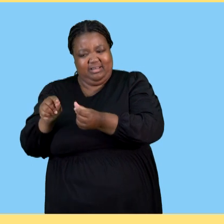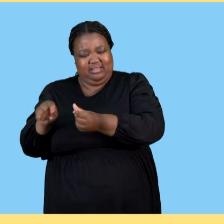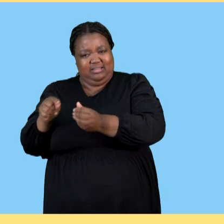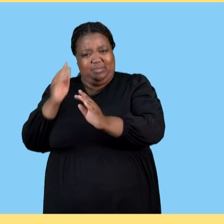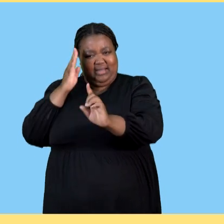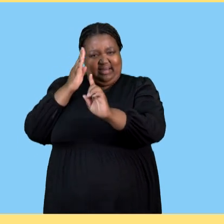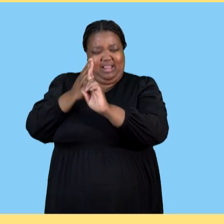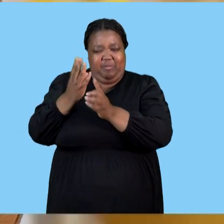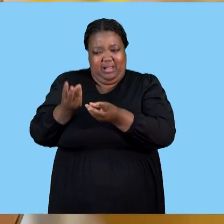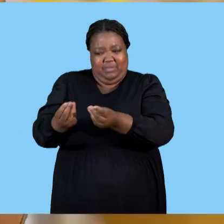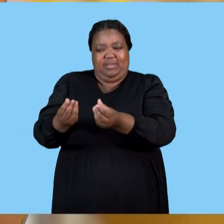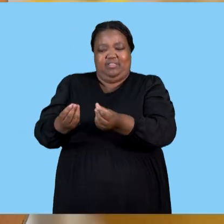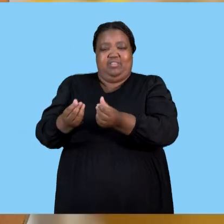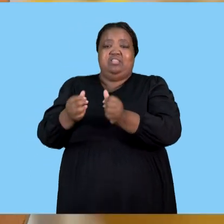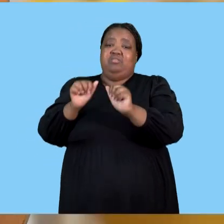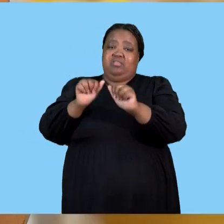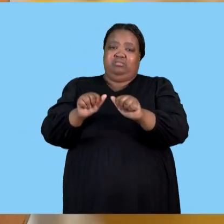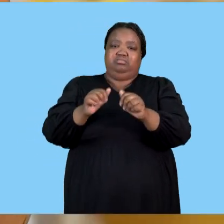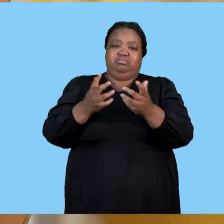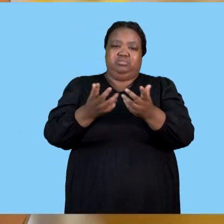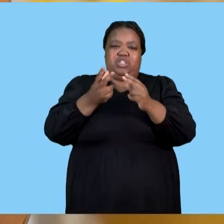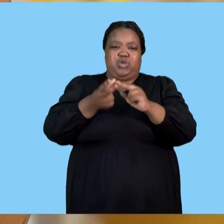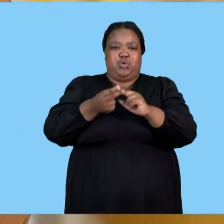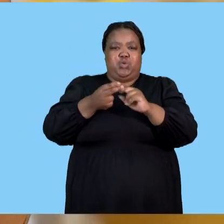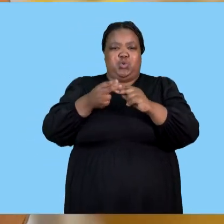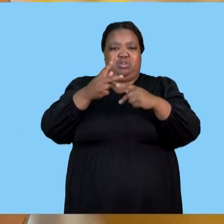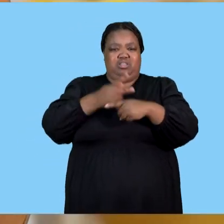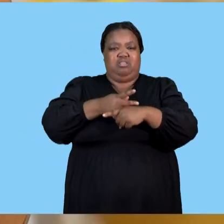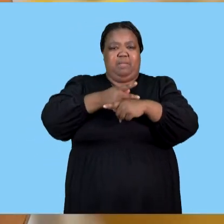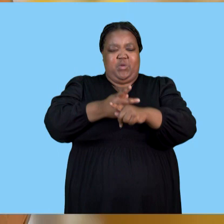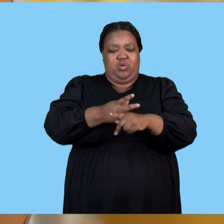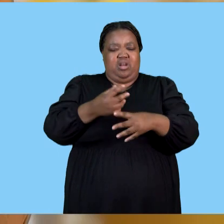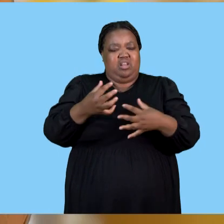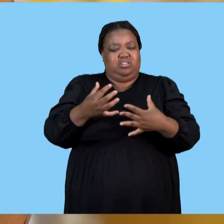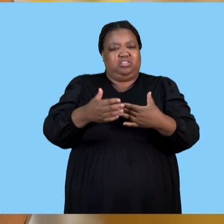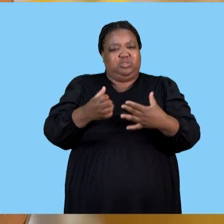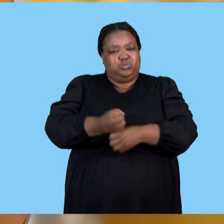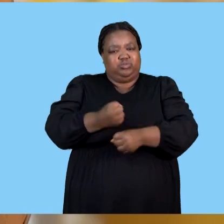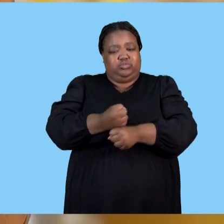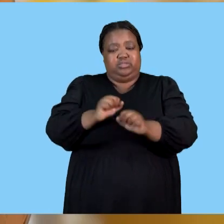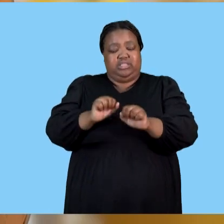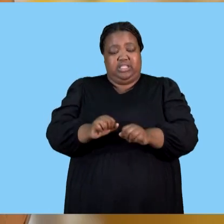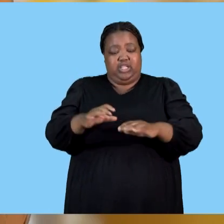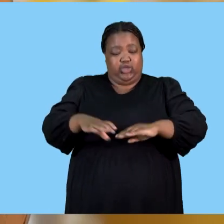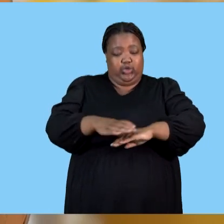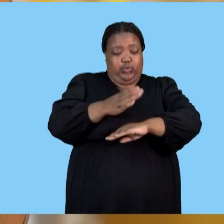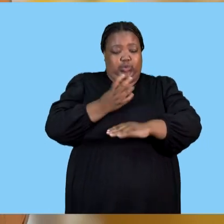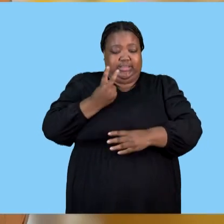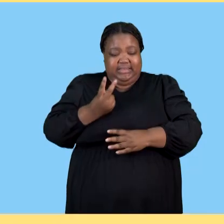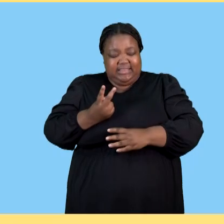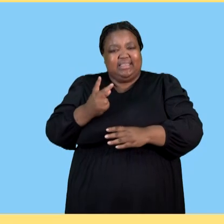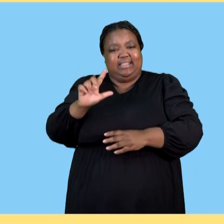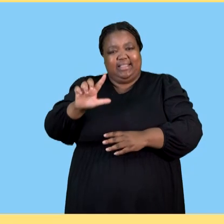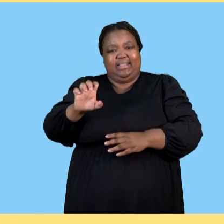material cost. You can see in the unit of production, when you see the shoe, you can see the leather. So